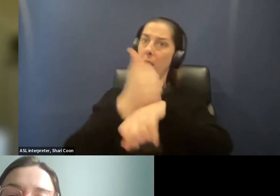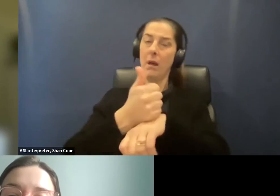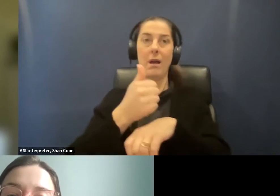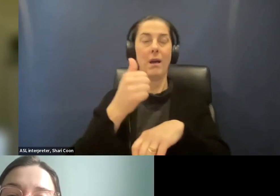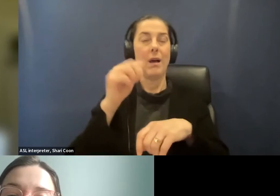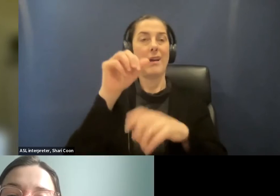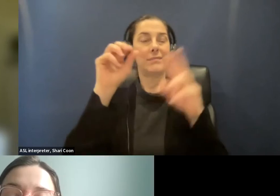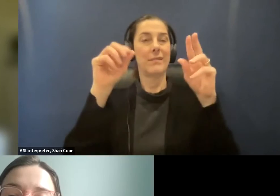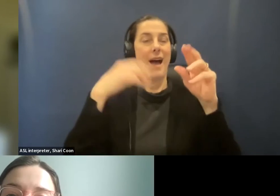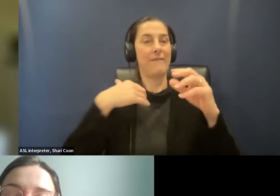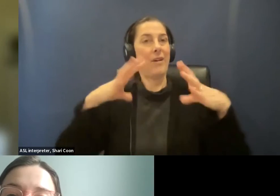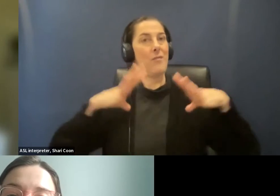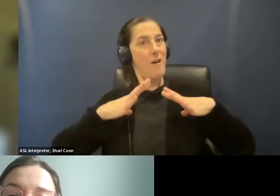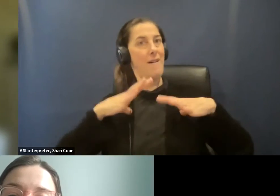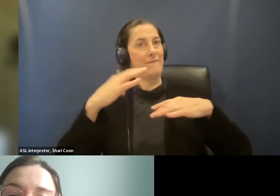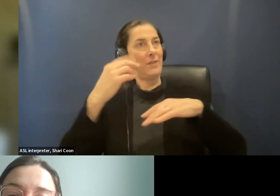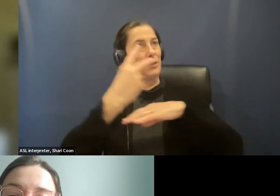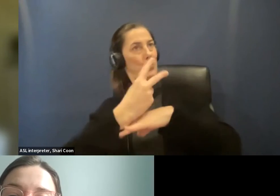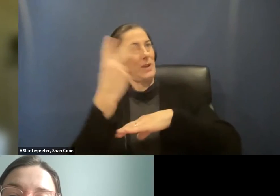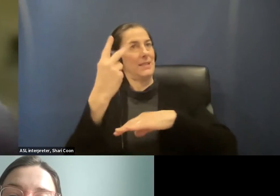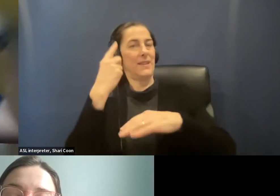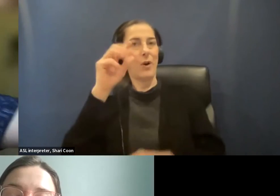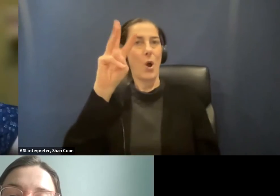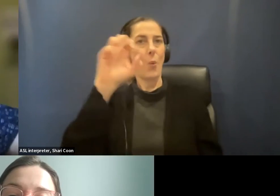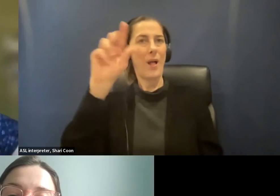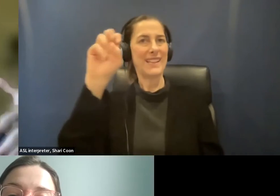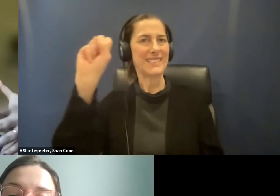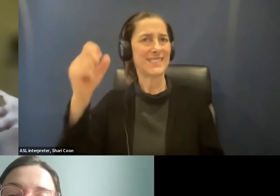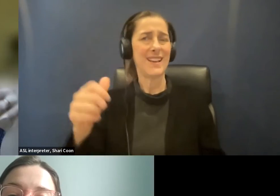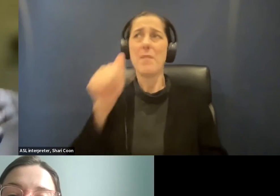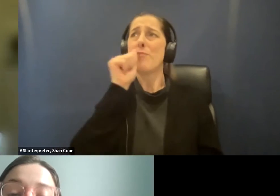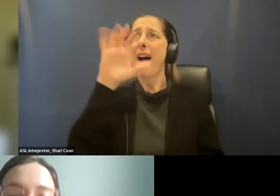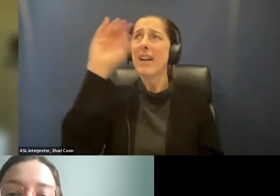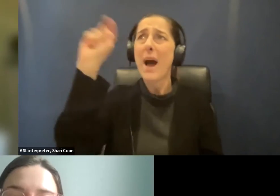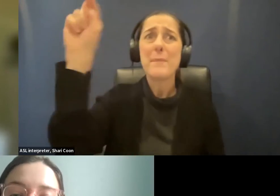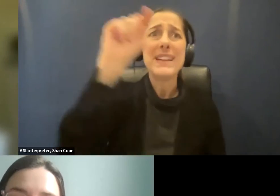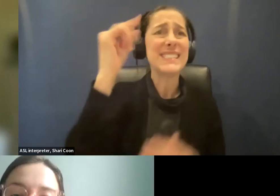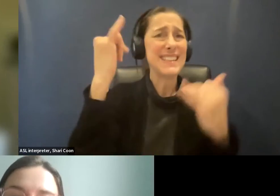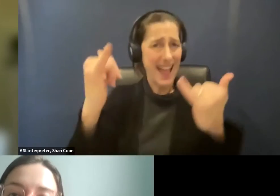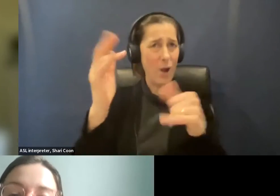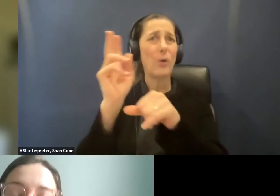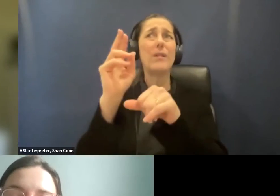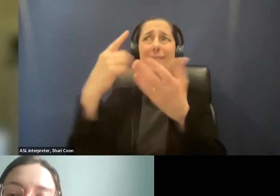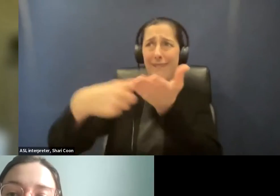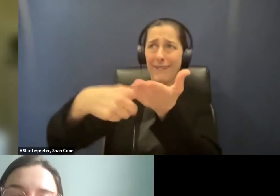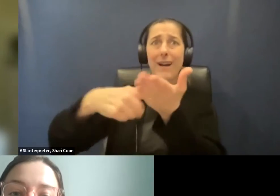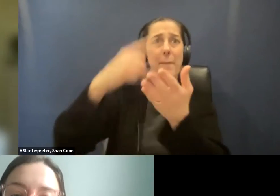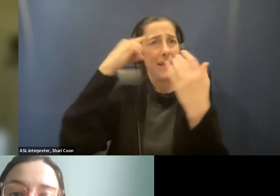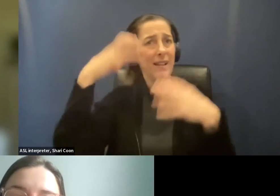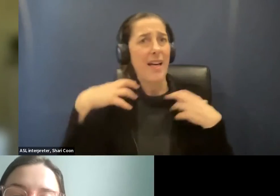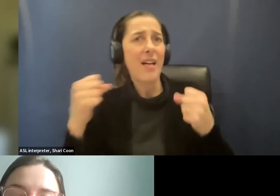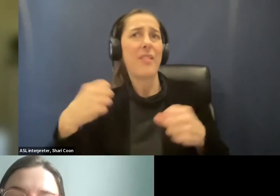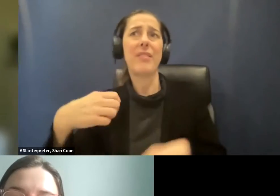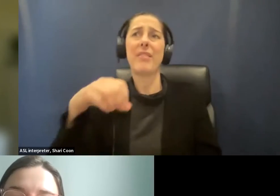just remembering that some of these things that we did in response to COVID, we should keep having available. We should keep